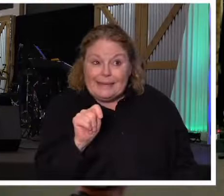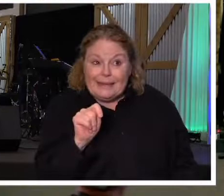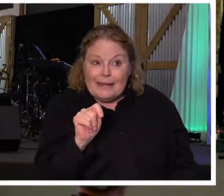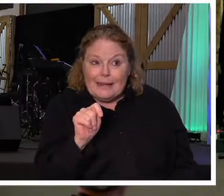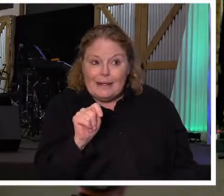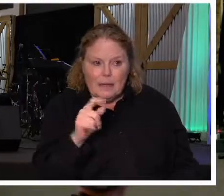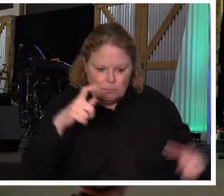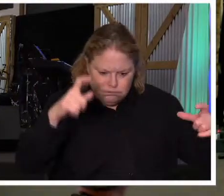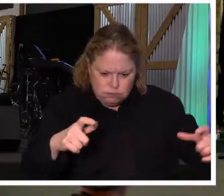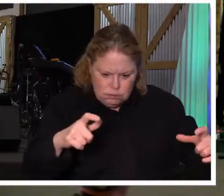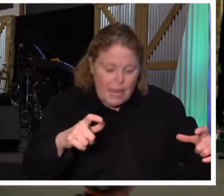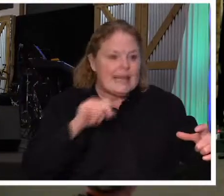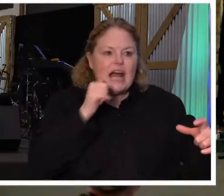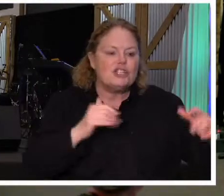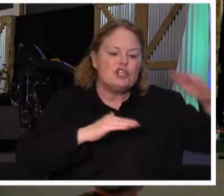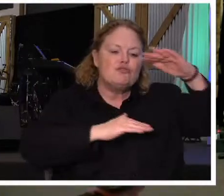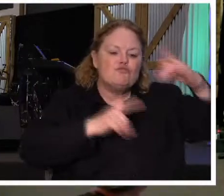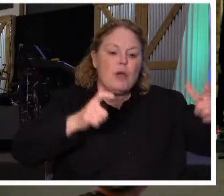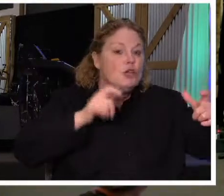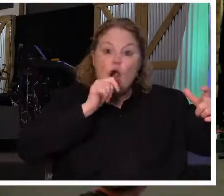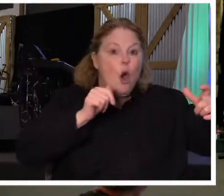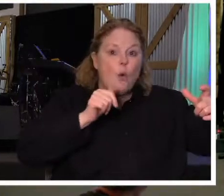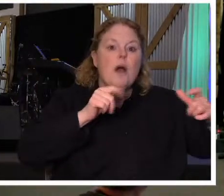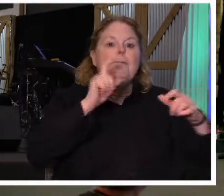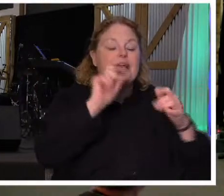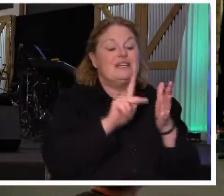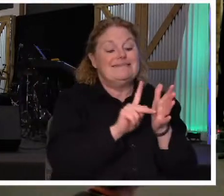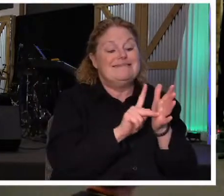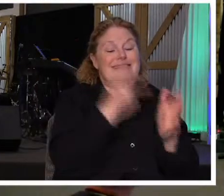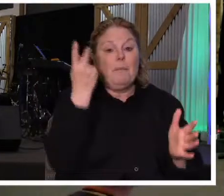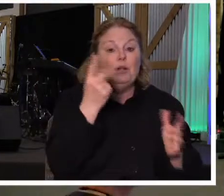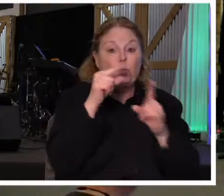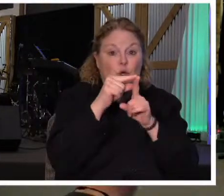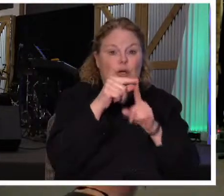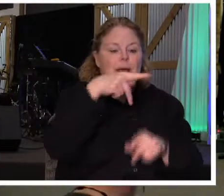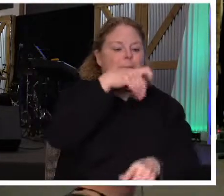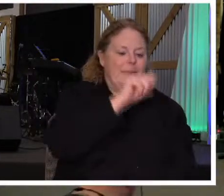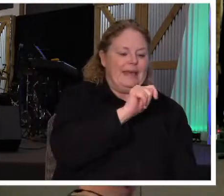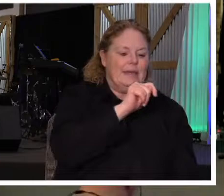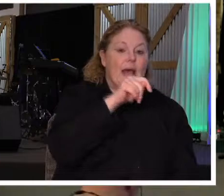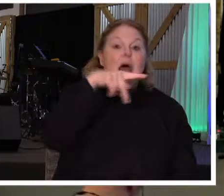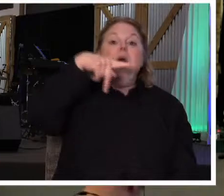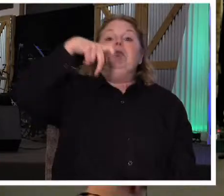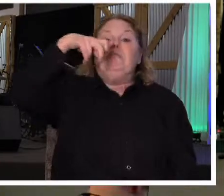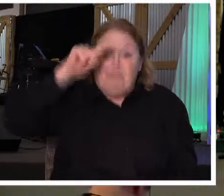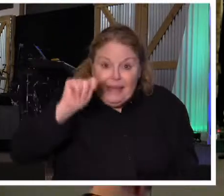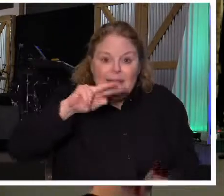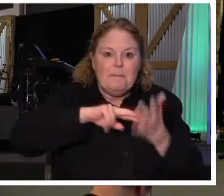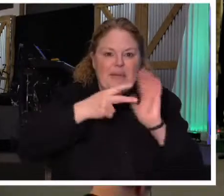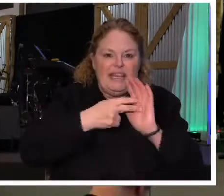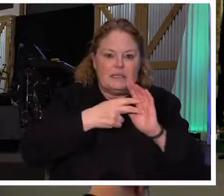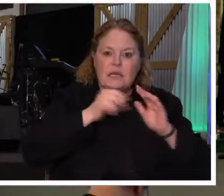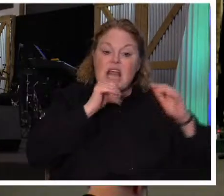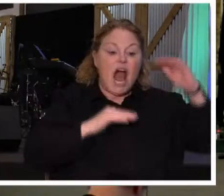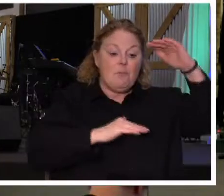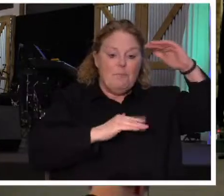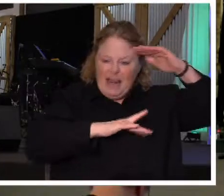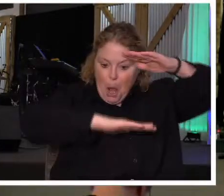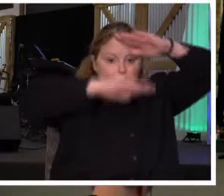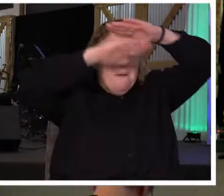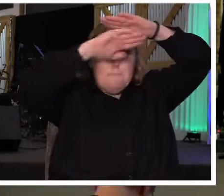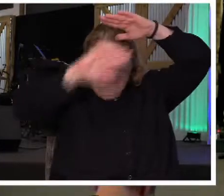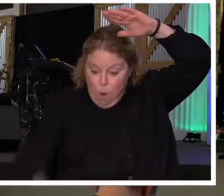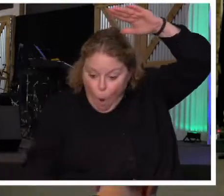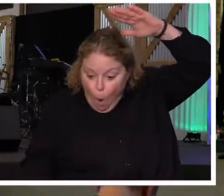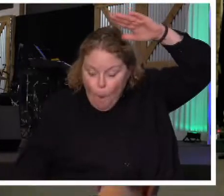how to describe that. It's a pity pit that they fell into. And I don't know where your mind's going, but that was the